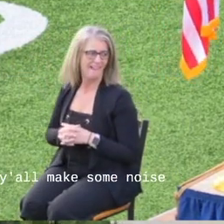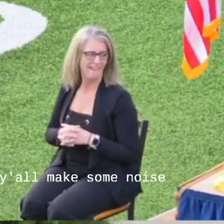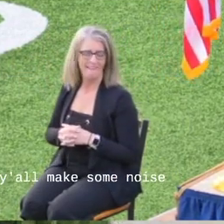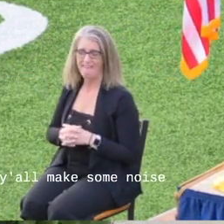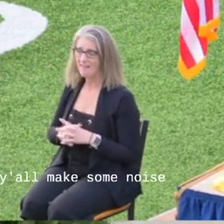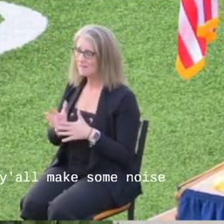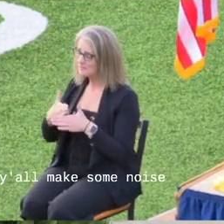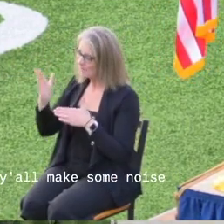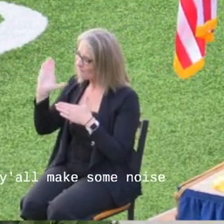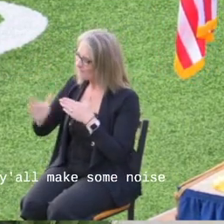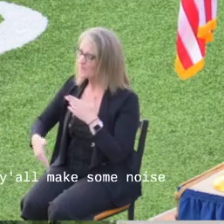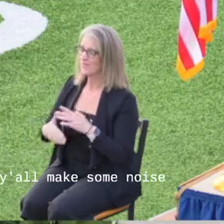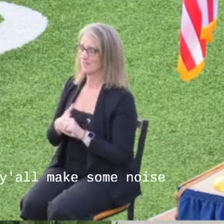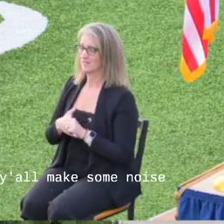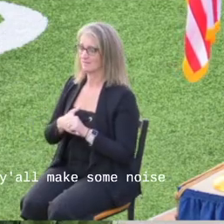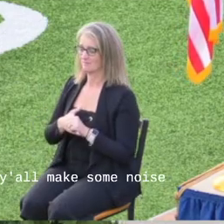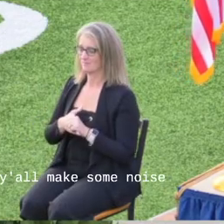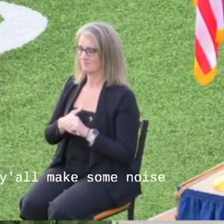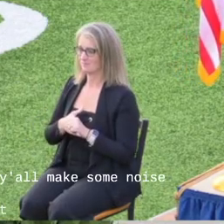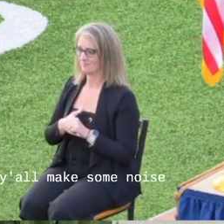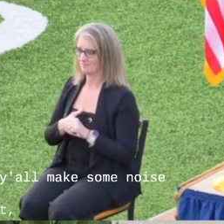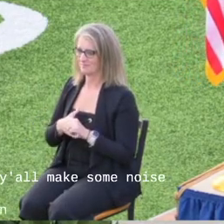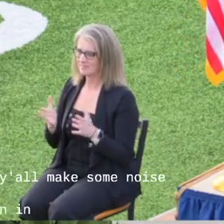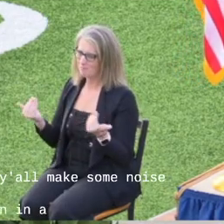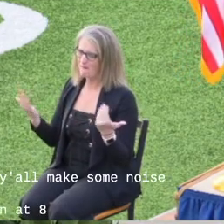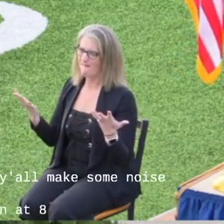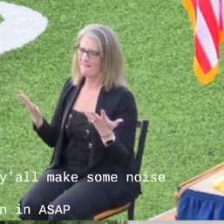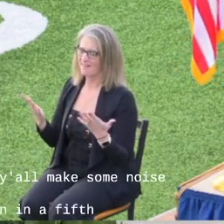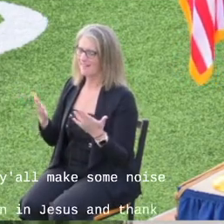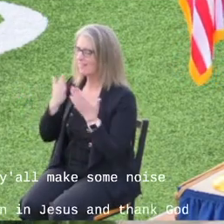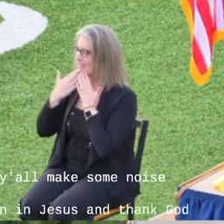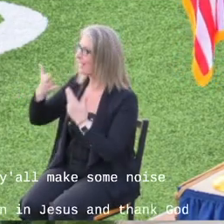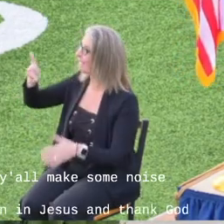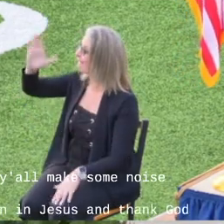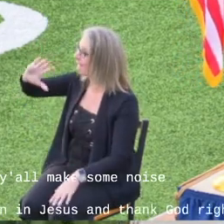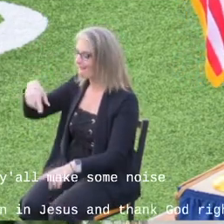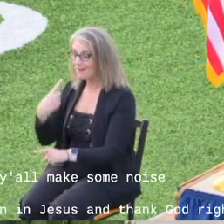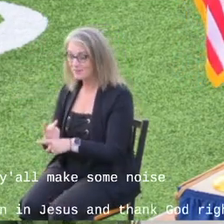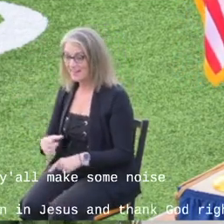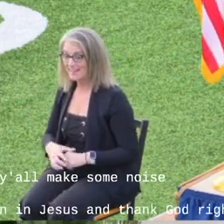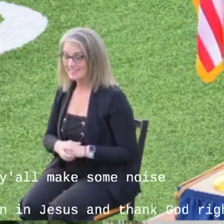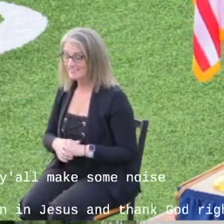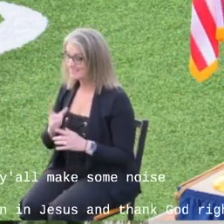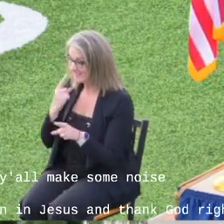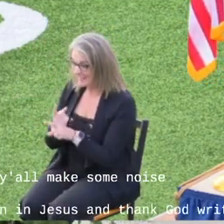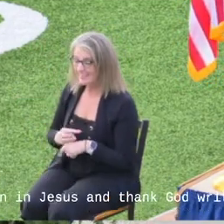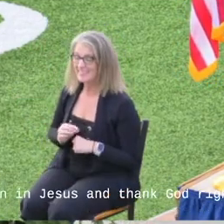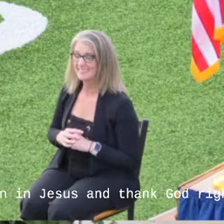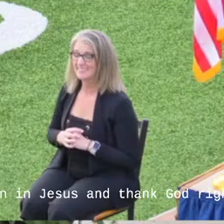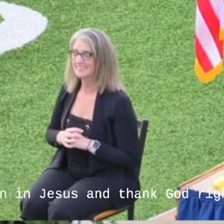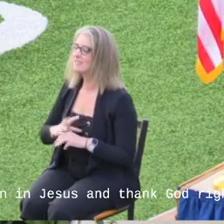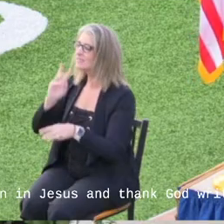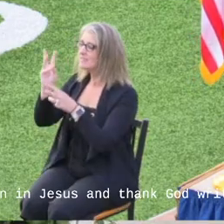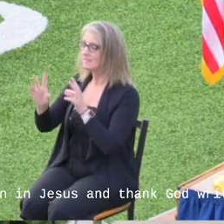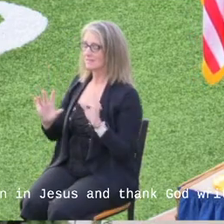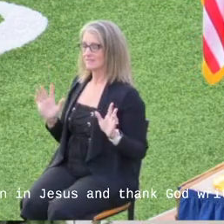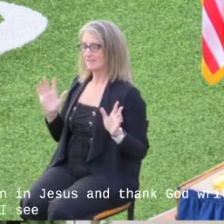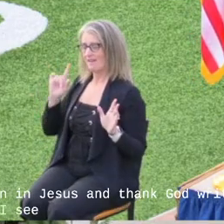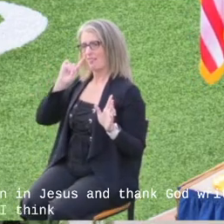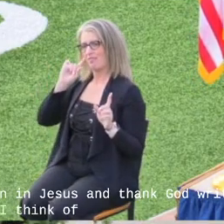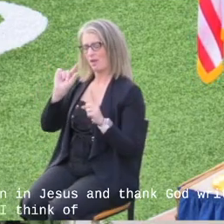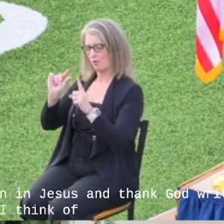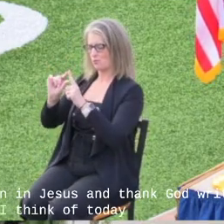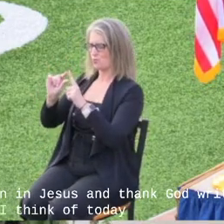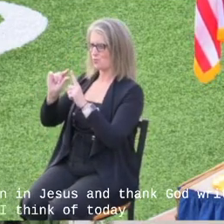It's over. No more. Oh, right. Come on, man. Hey, he said, thank God. Right? Right? The word I think